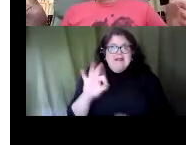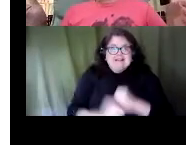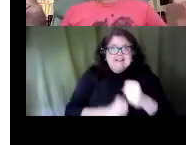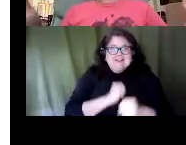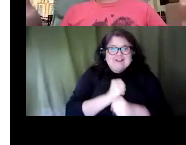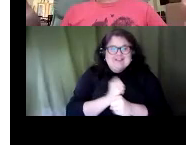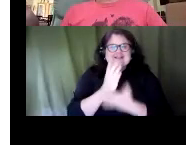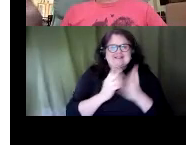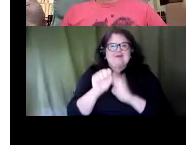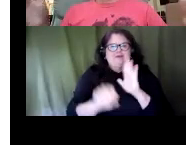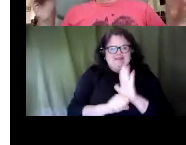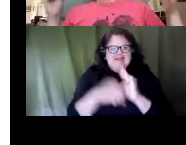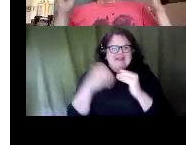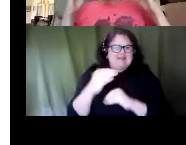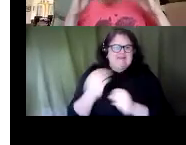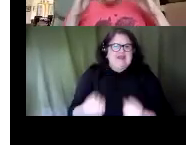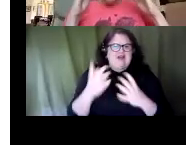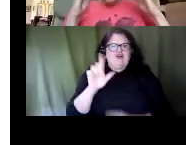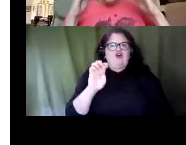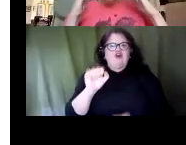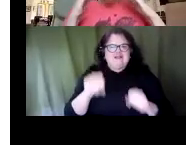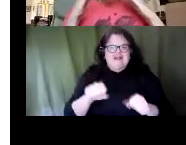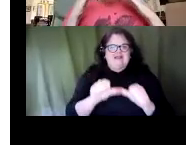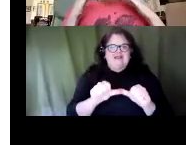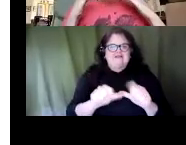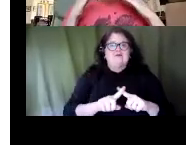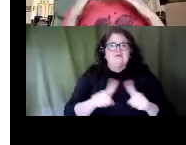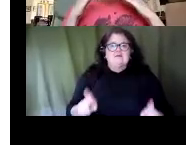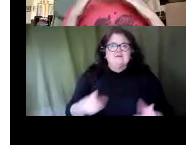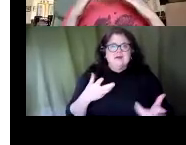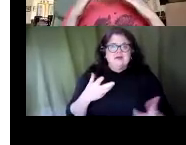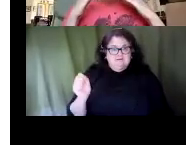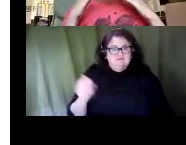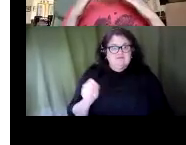how long a lease can last. But yeah,